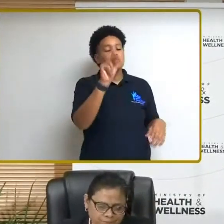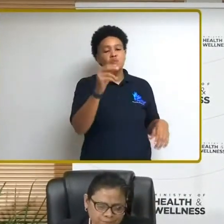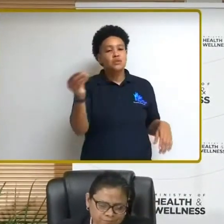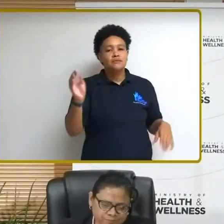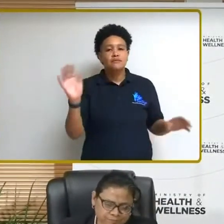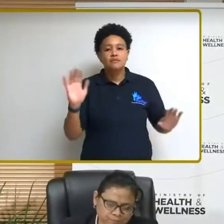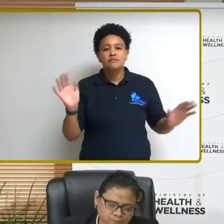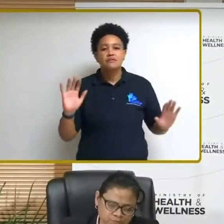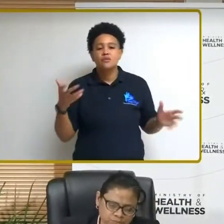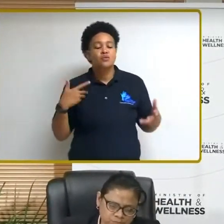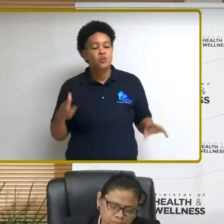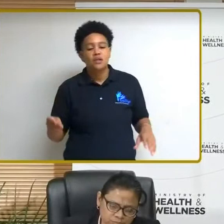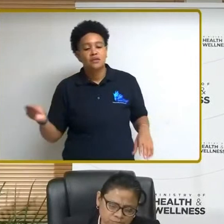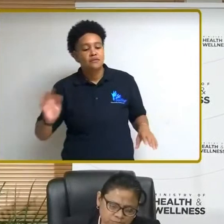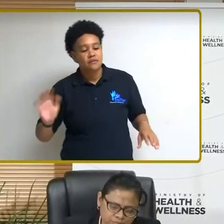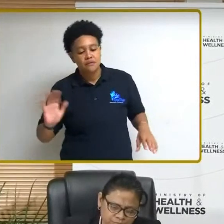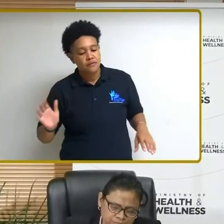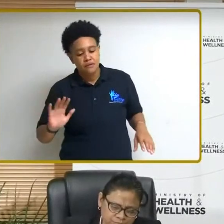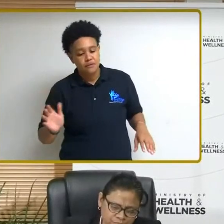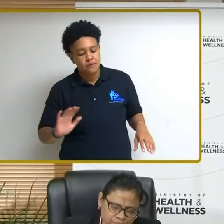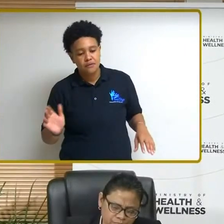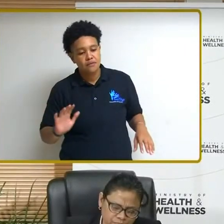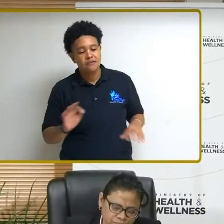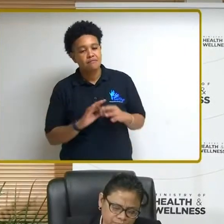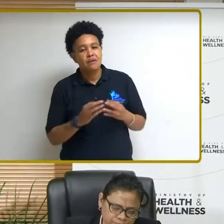indicated that they did not want those